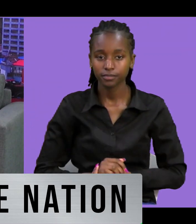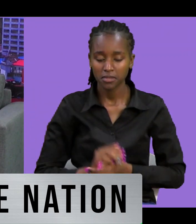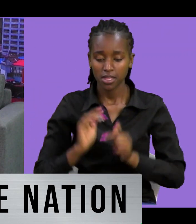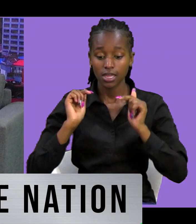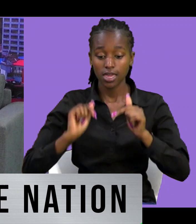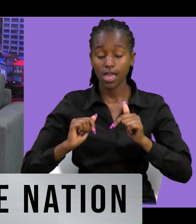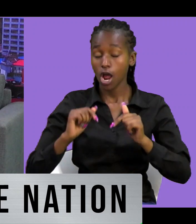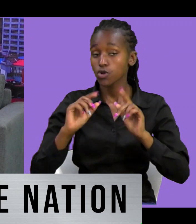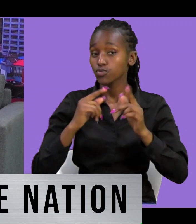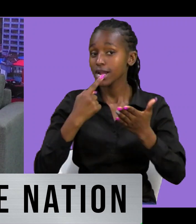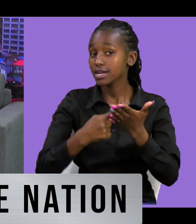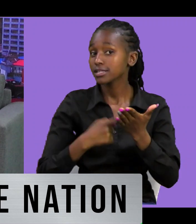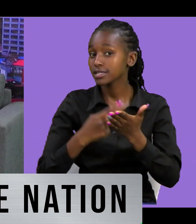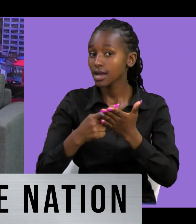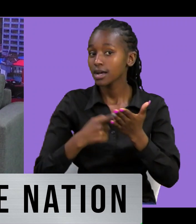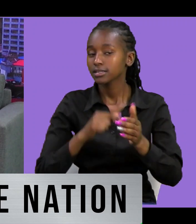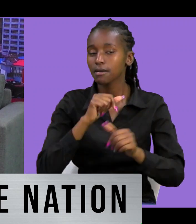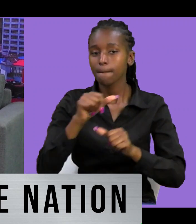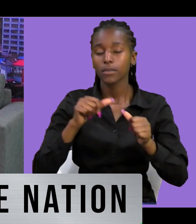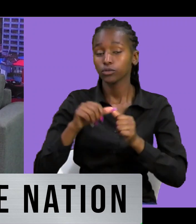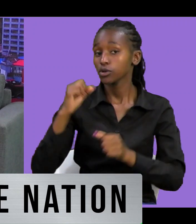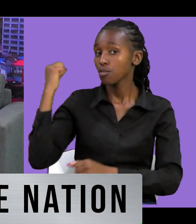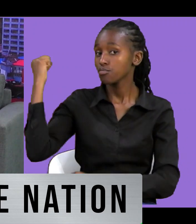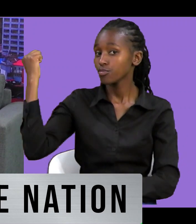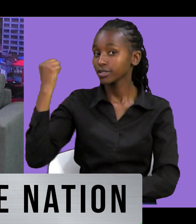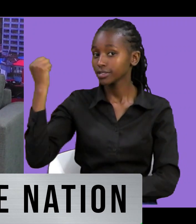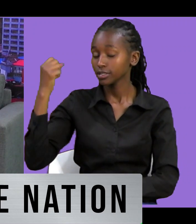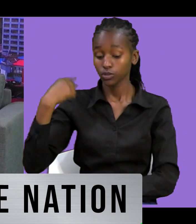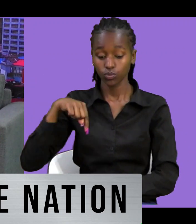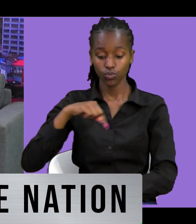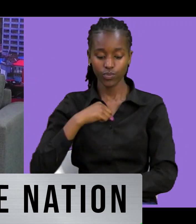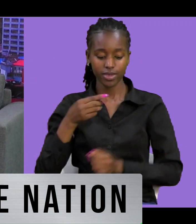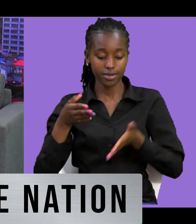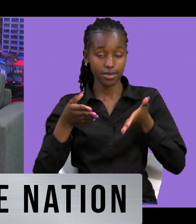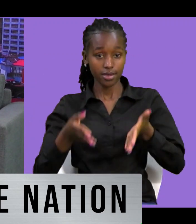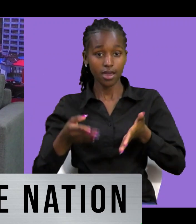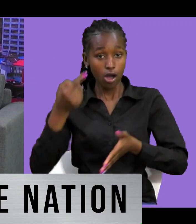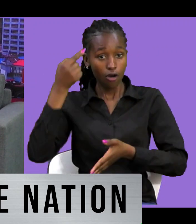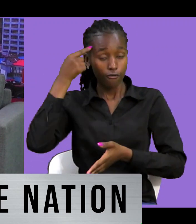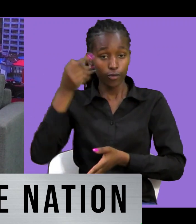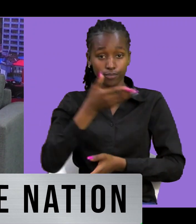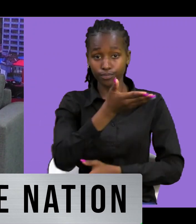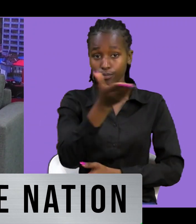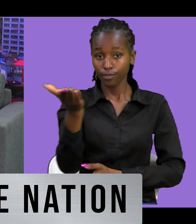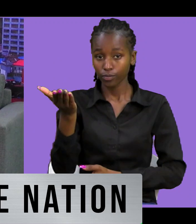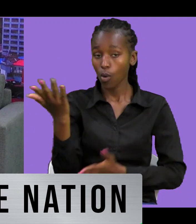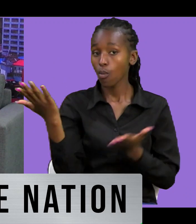tunachapa siasa. We are here for you just to give you some,